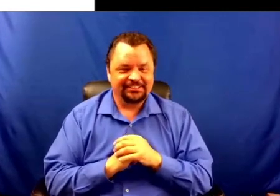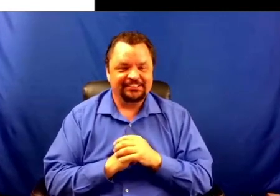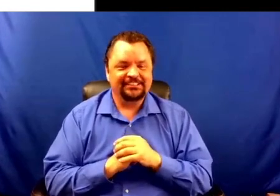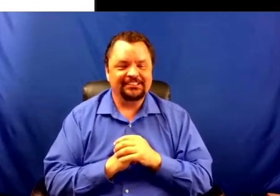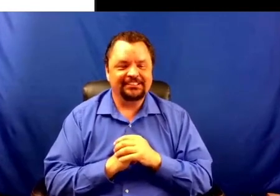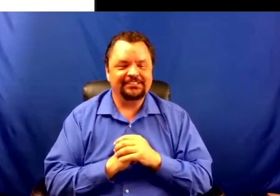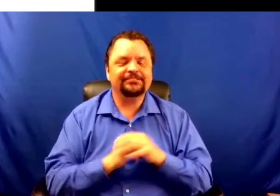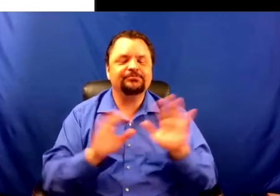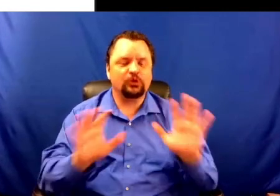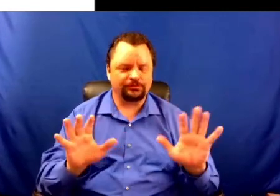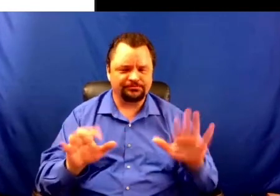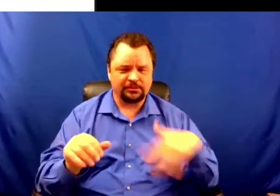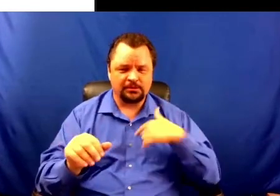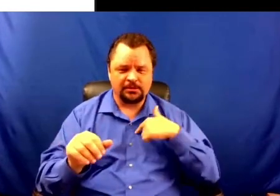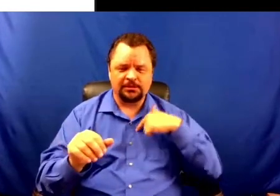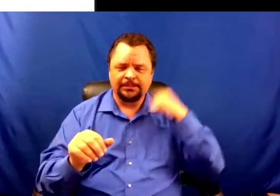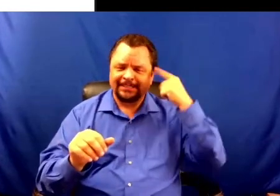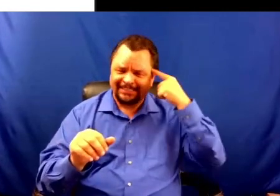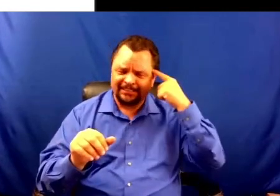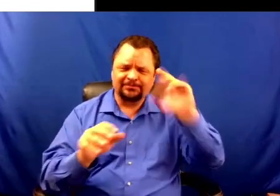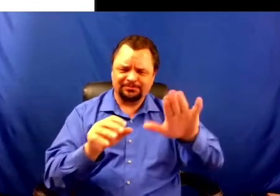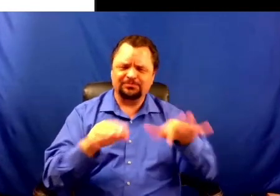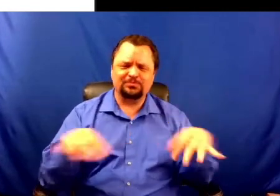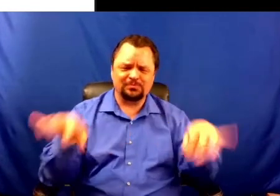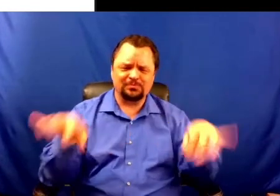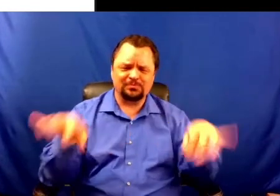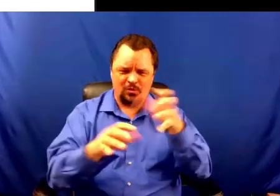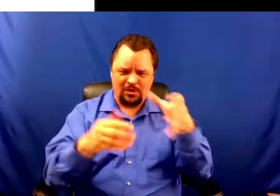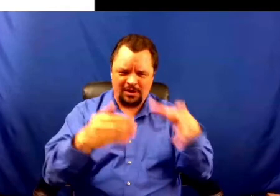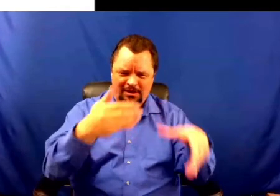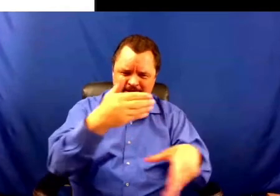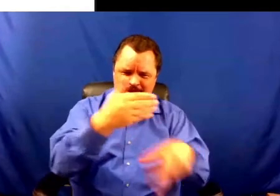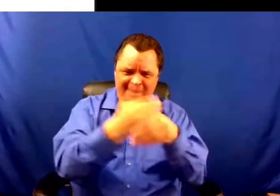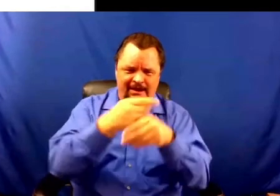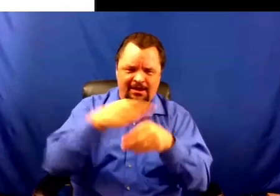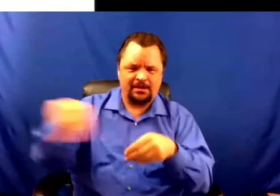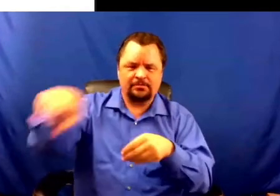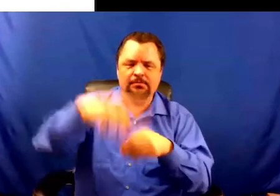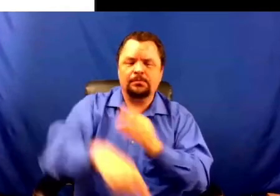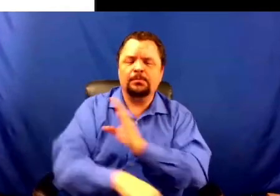the additional ask to the Board of County Commissioners for